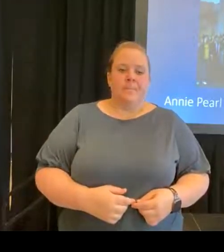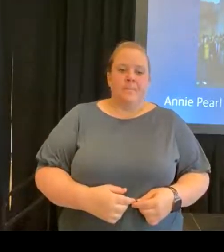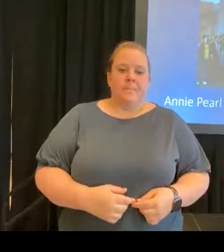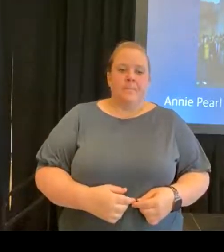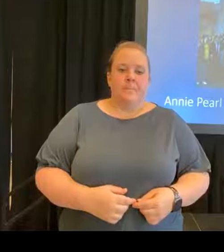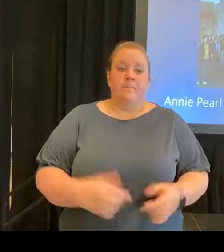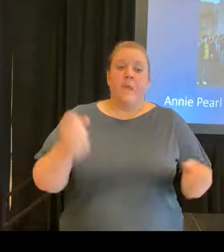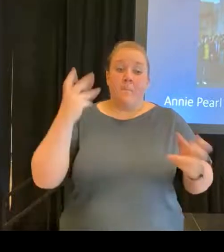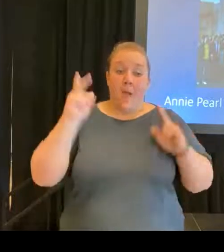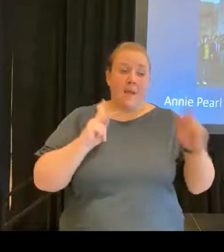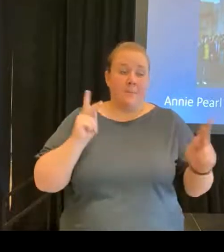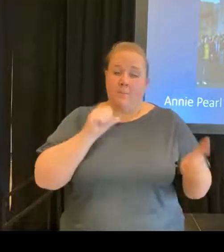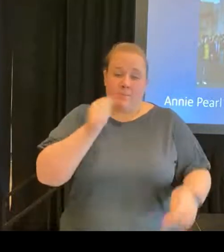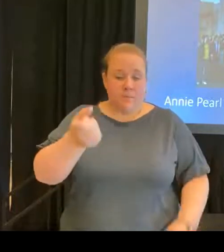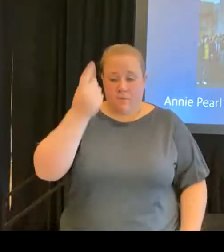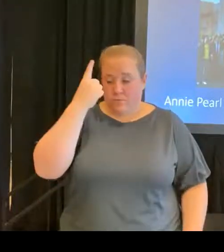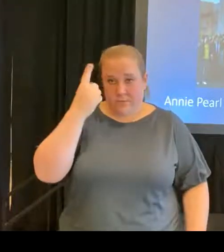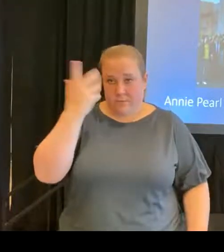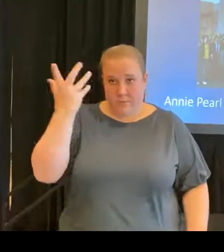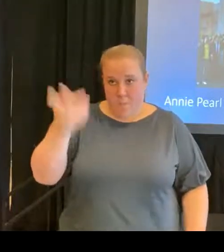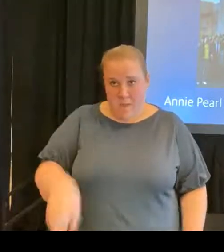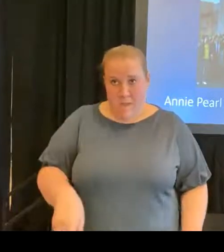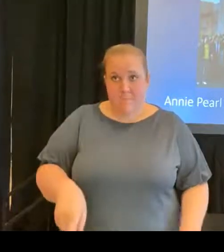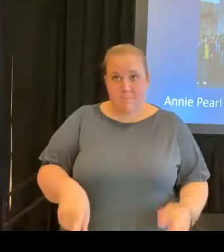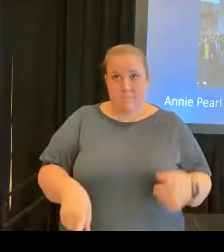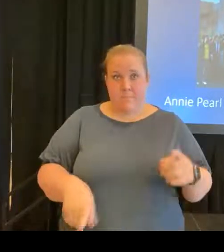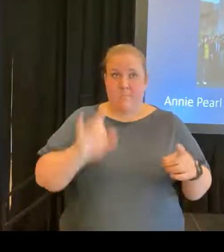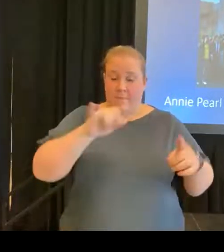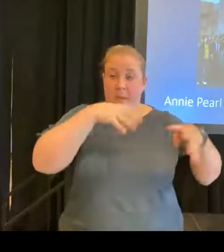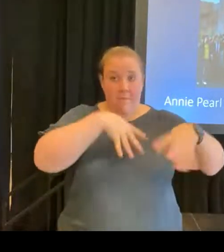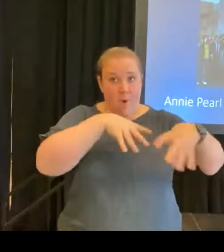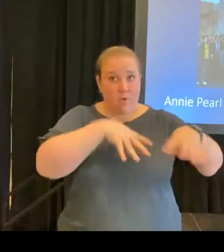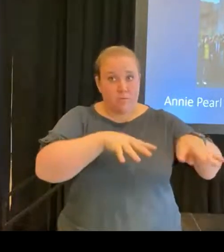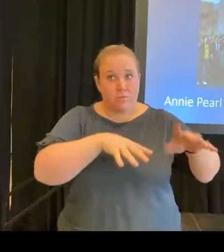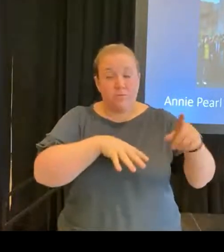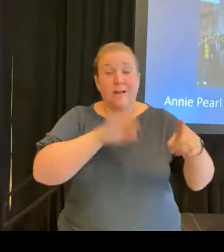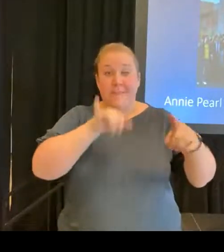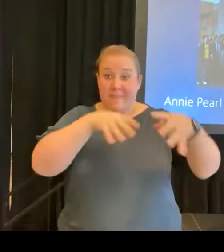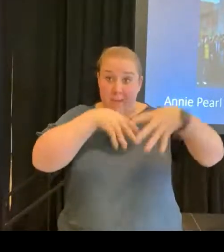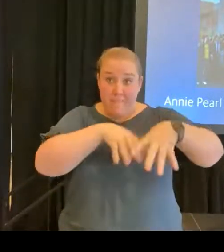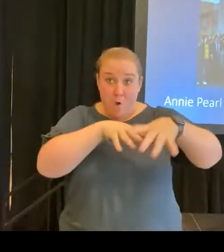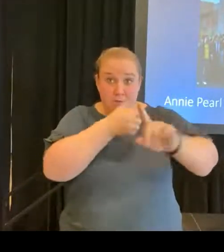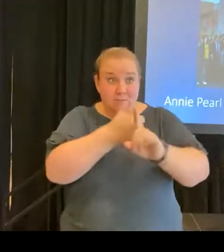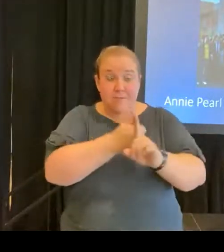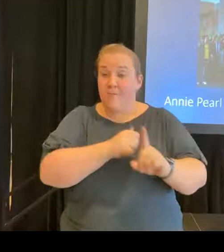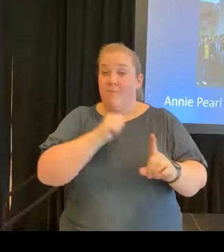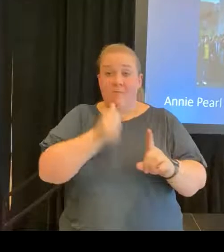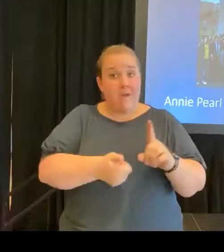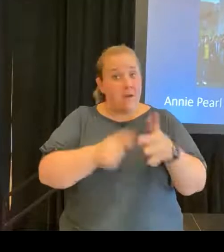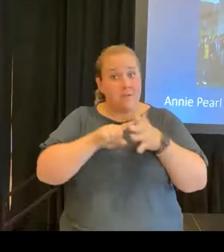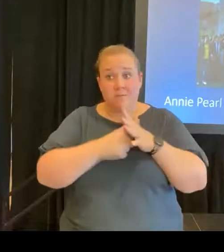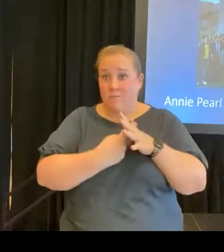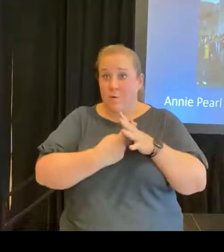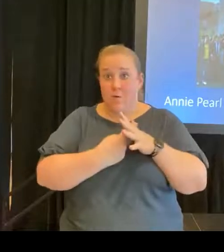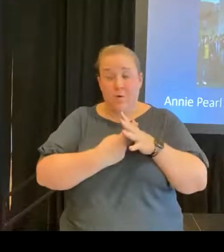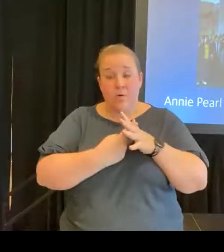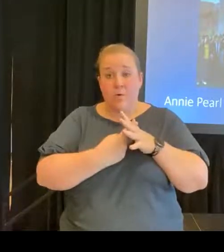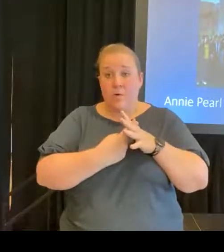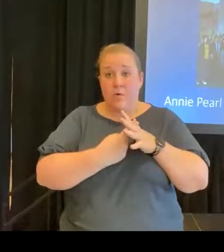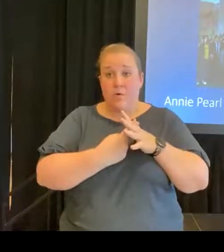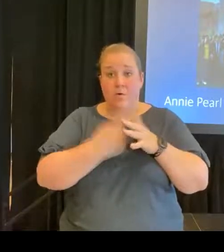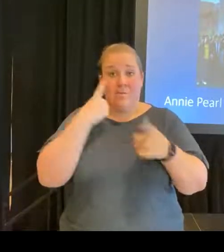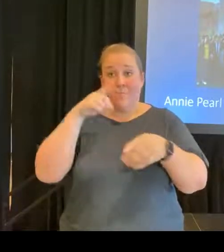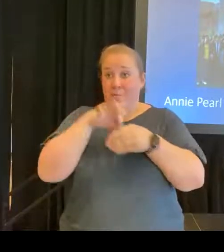And a lot of people don't understand what happened with that march. The march did not start